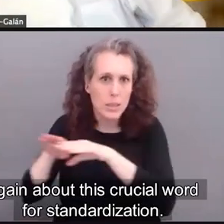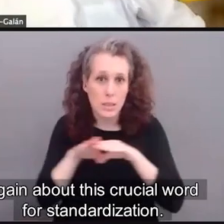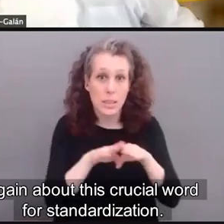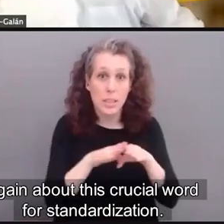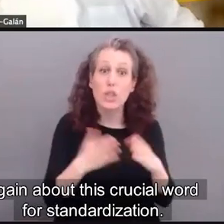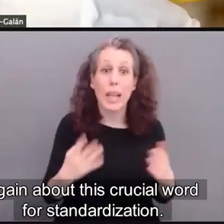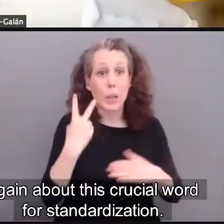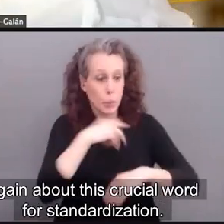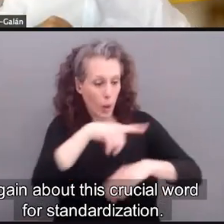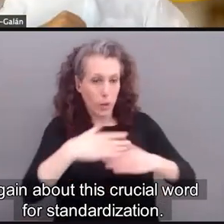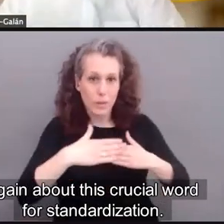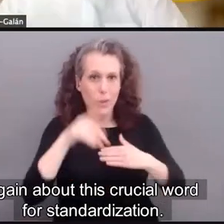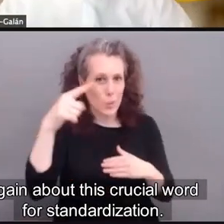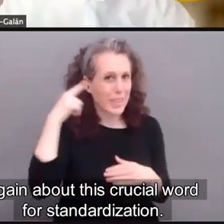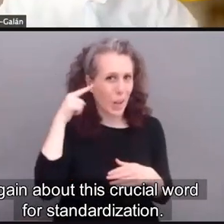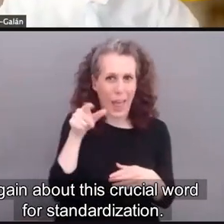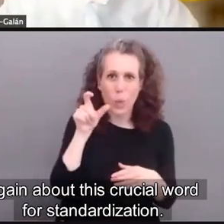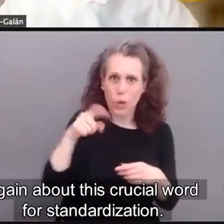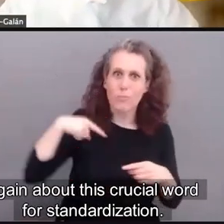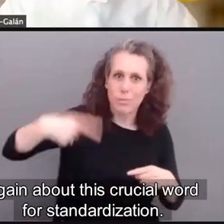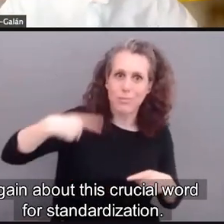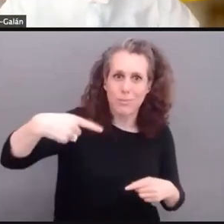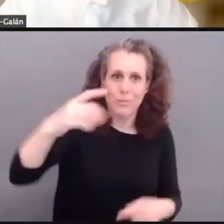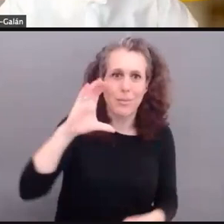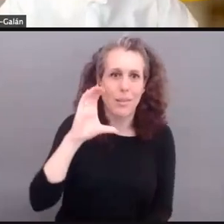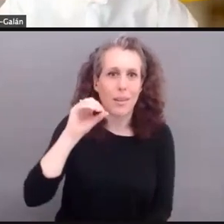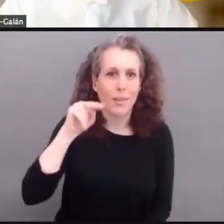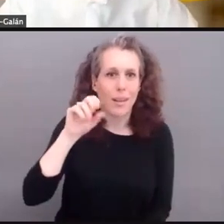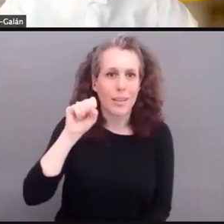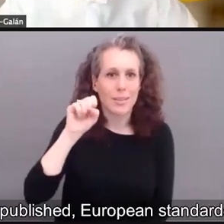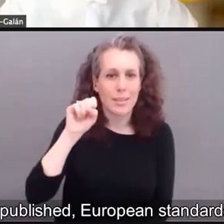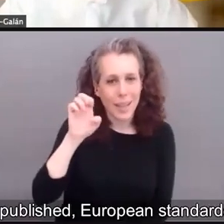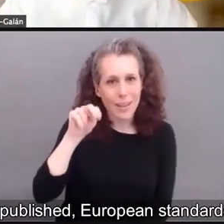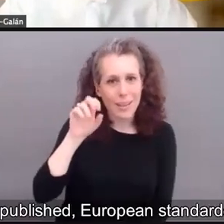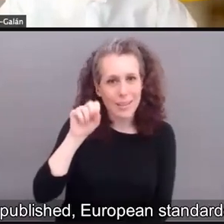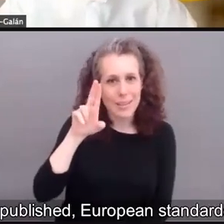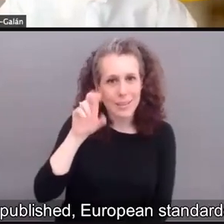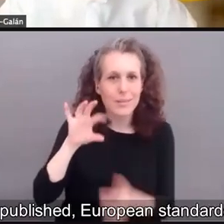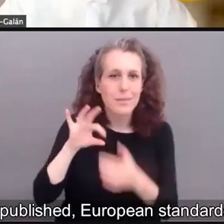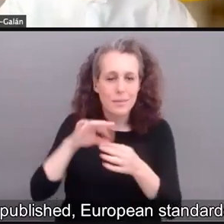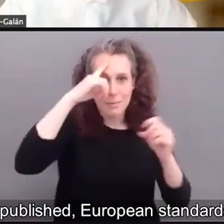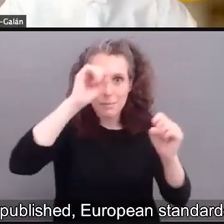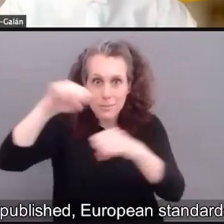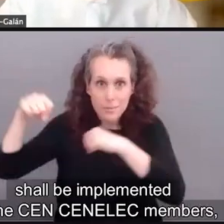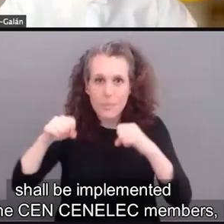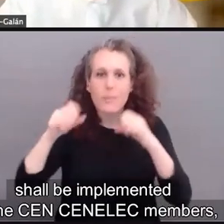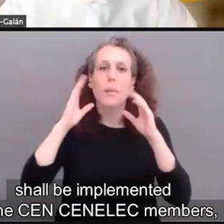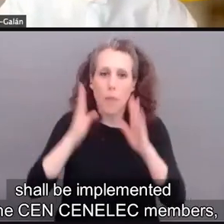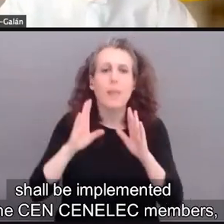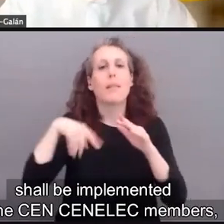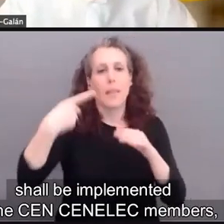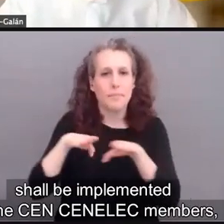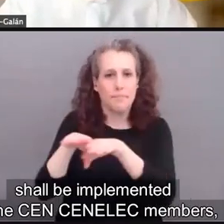this crucial word for standardization. Once published, European standards shall